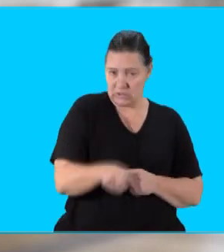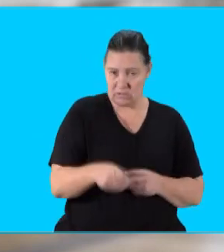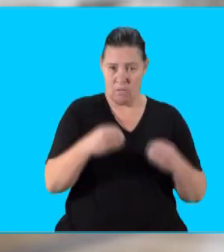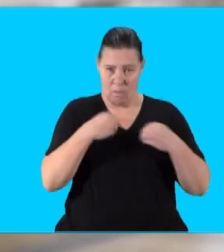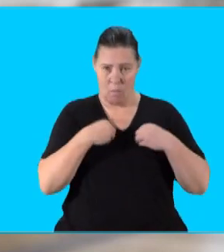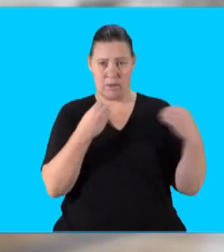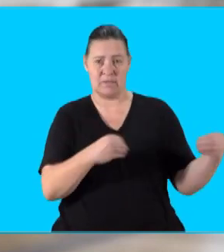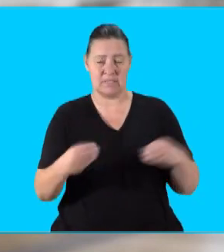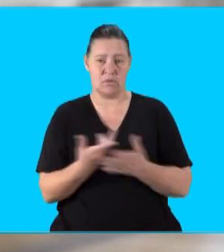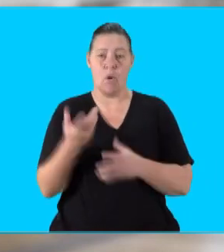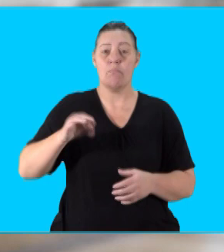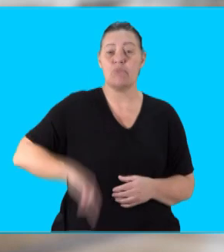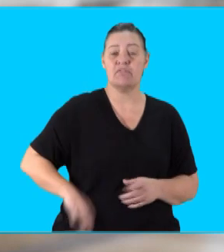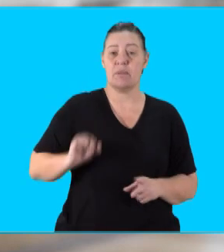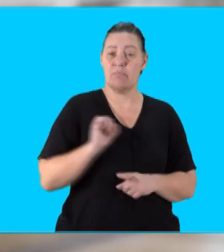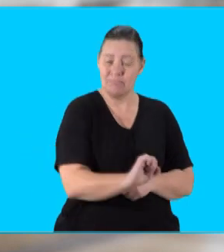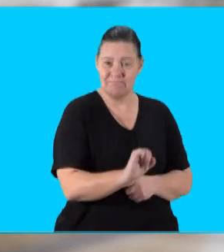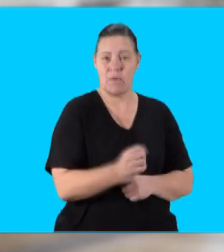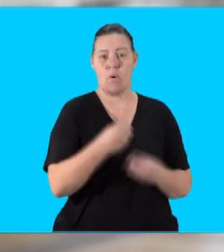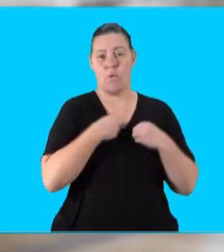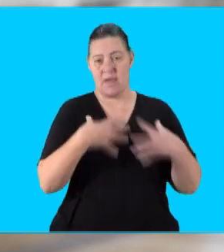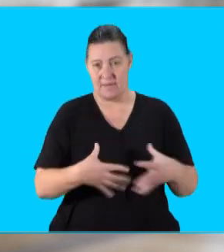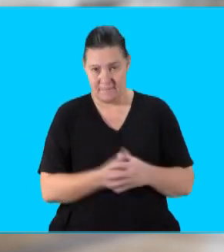business, so all profits belongs to the owner.